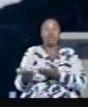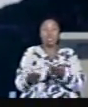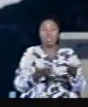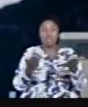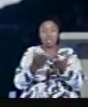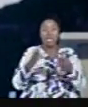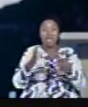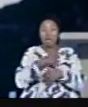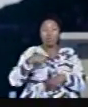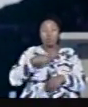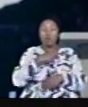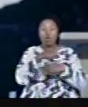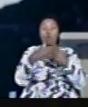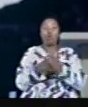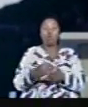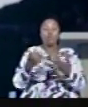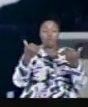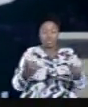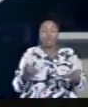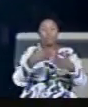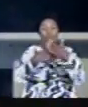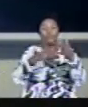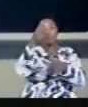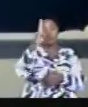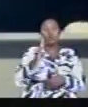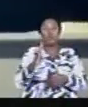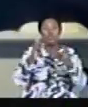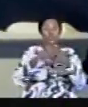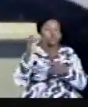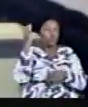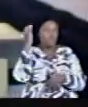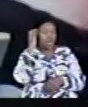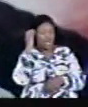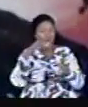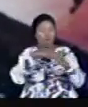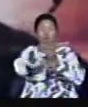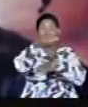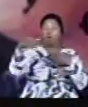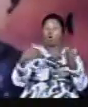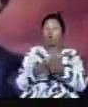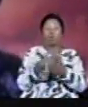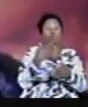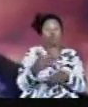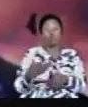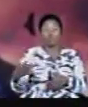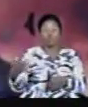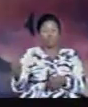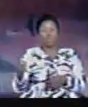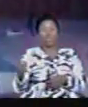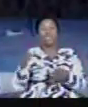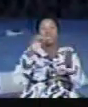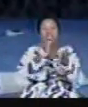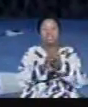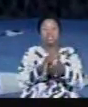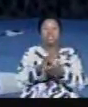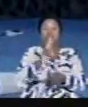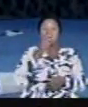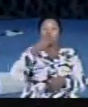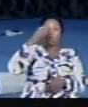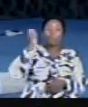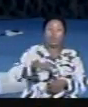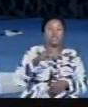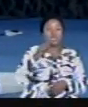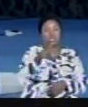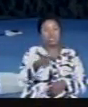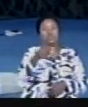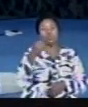present before God to hear all things that are commanded thee of